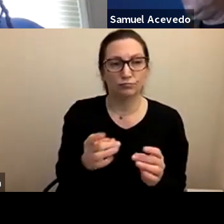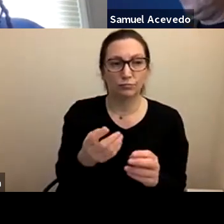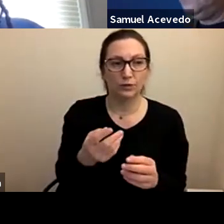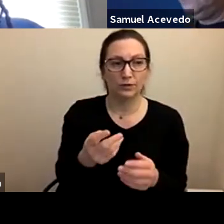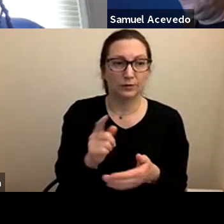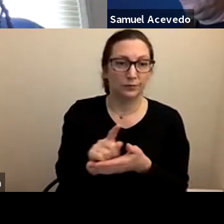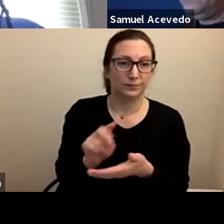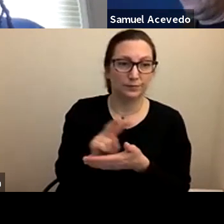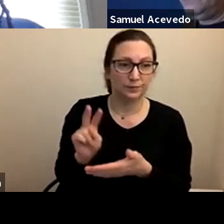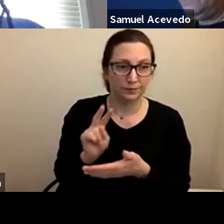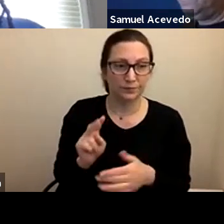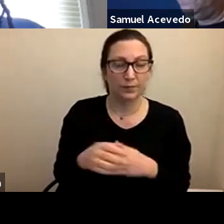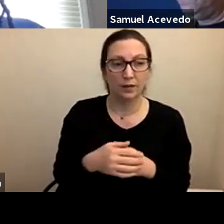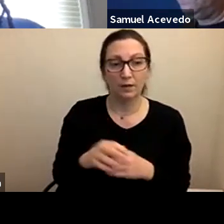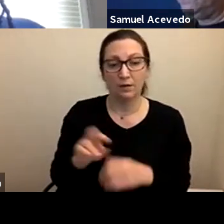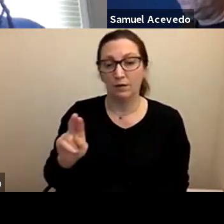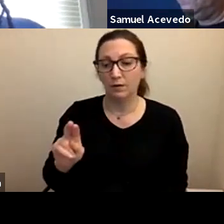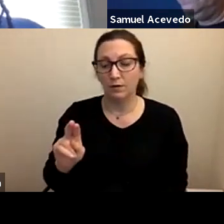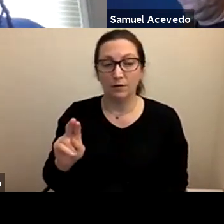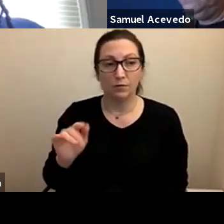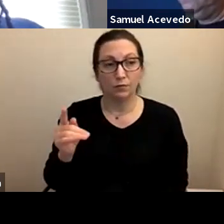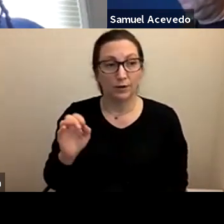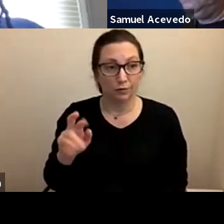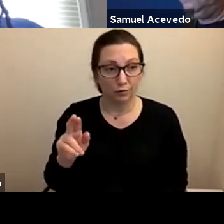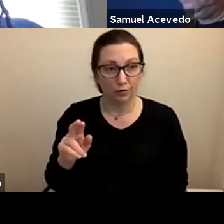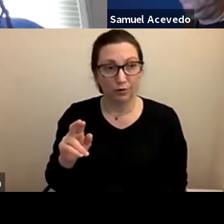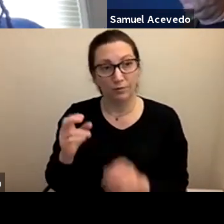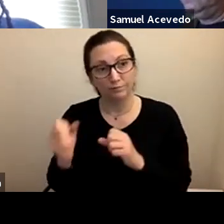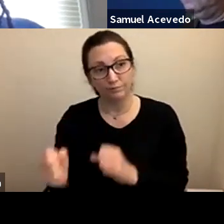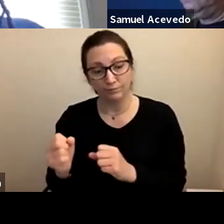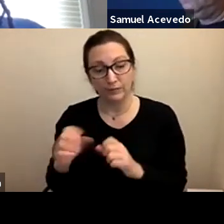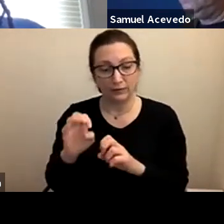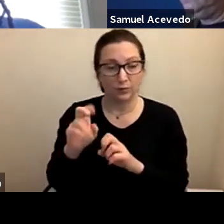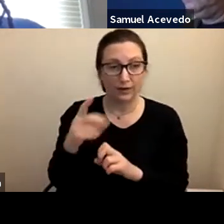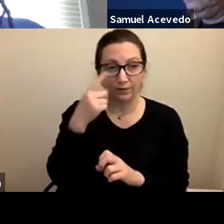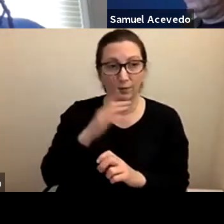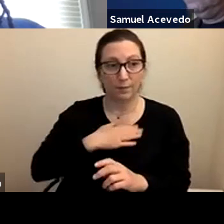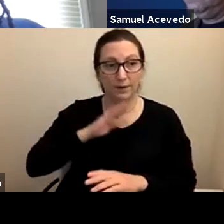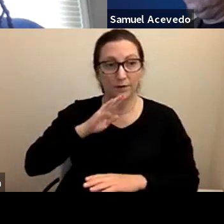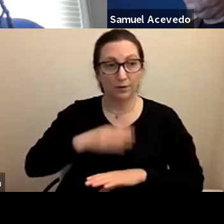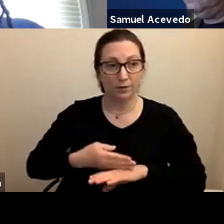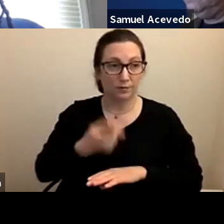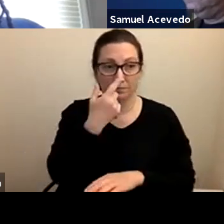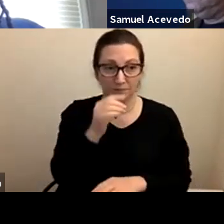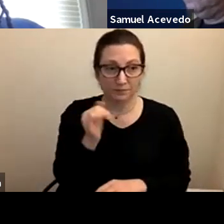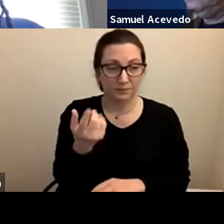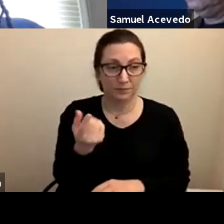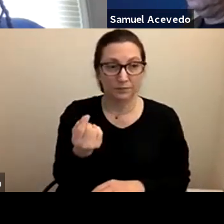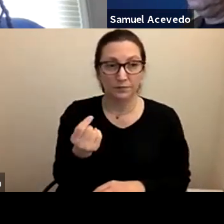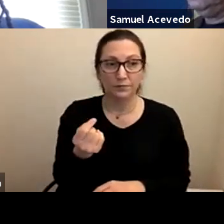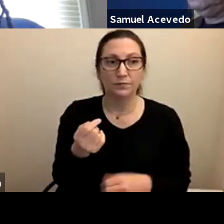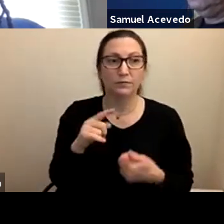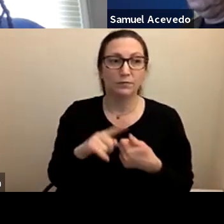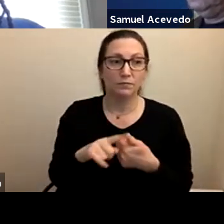for me, a rigorous education for my daughter would be where